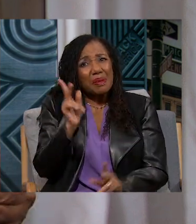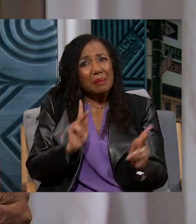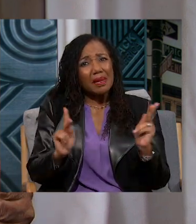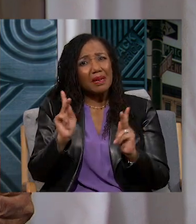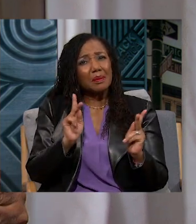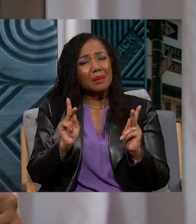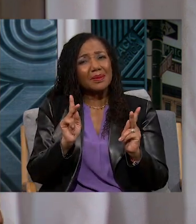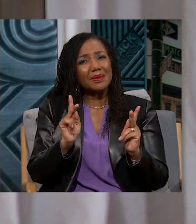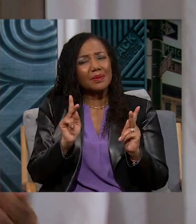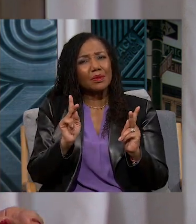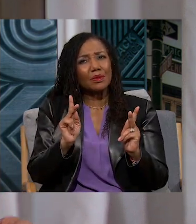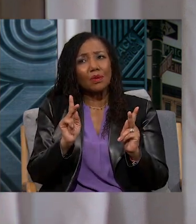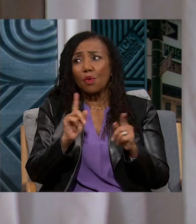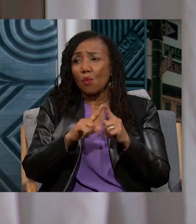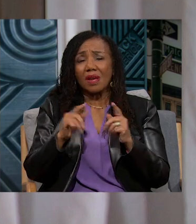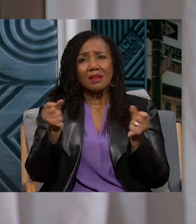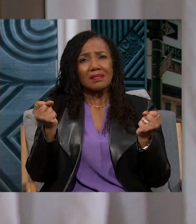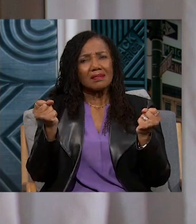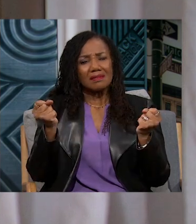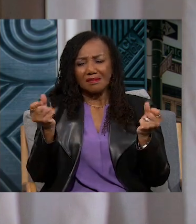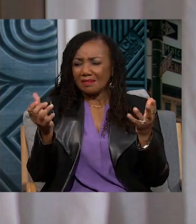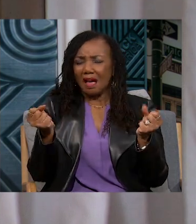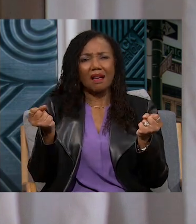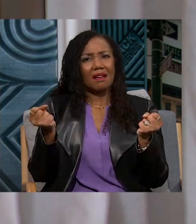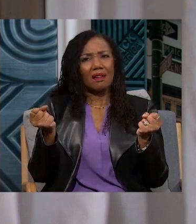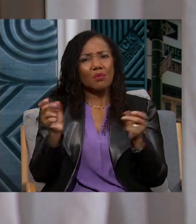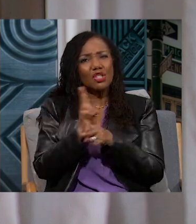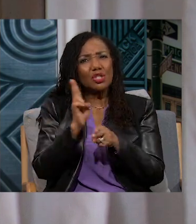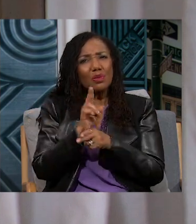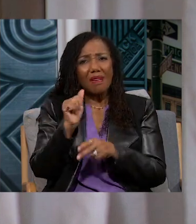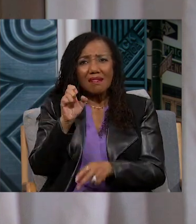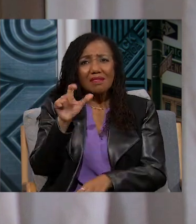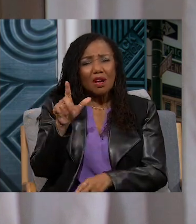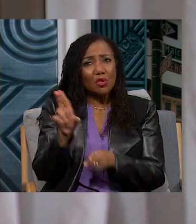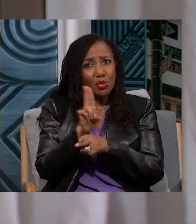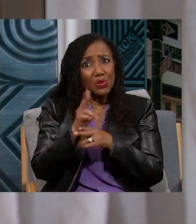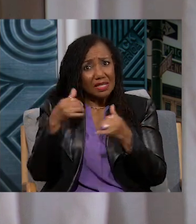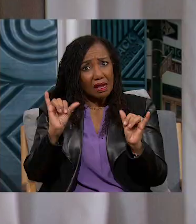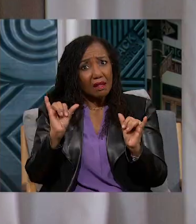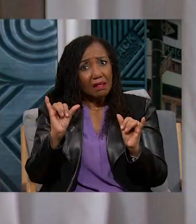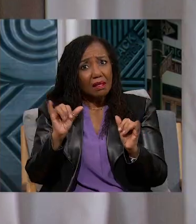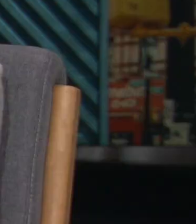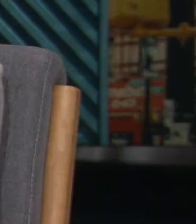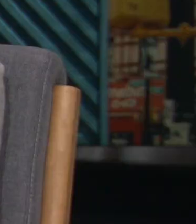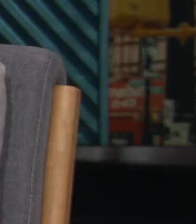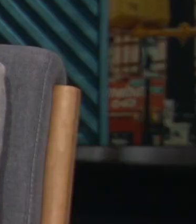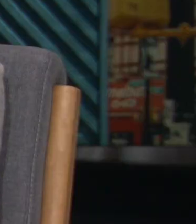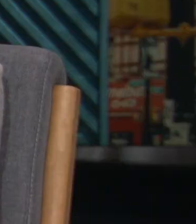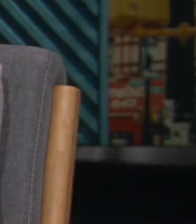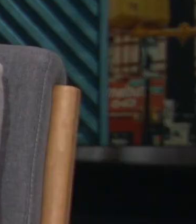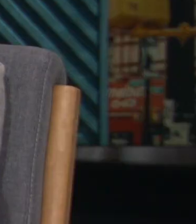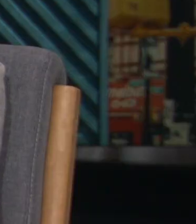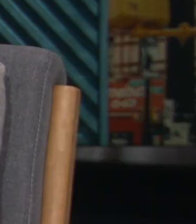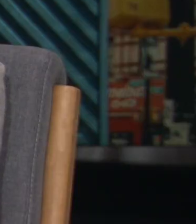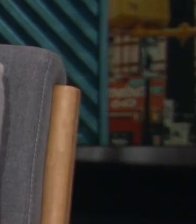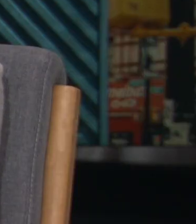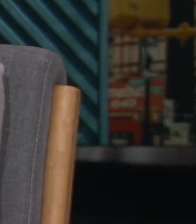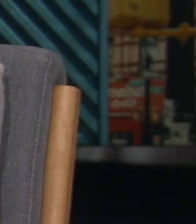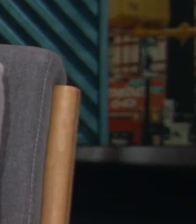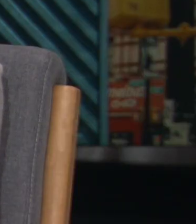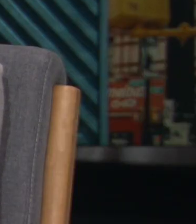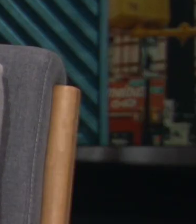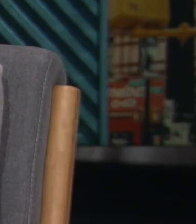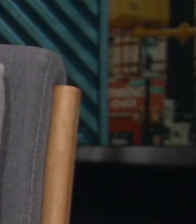people where sign language was used or still is used. Thank you, Carol. That is a